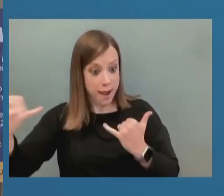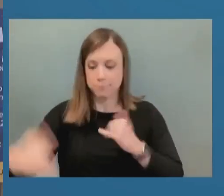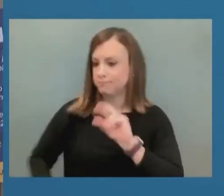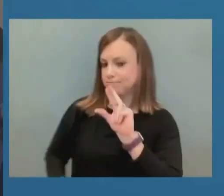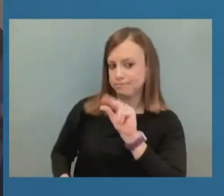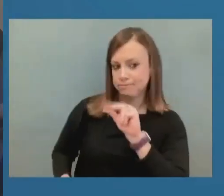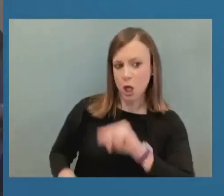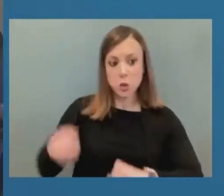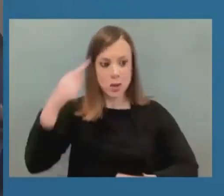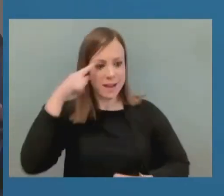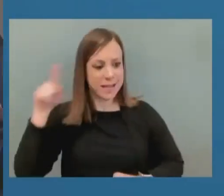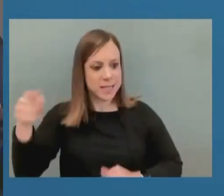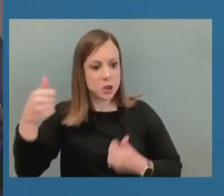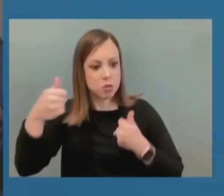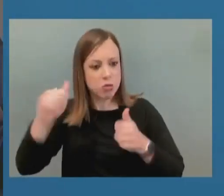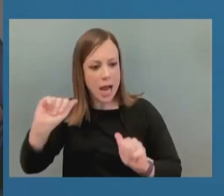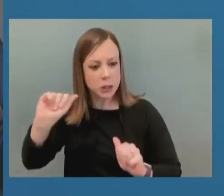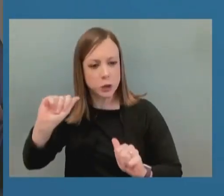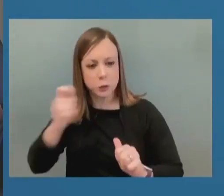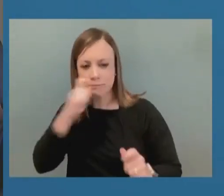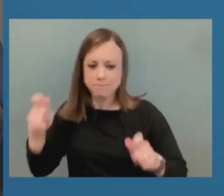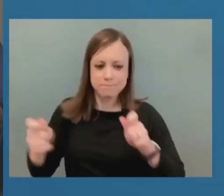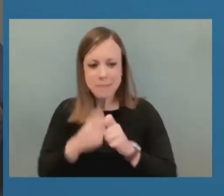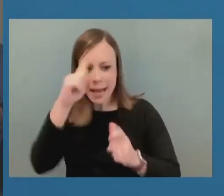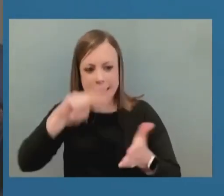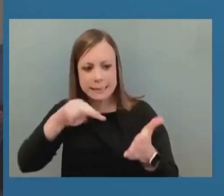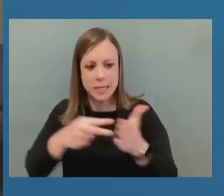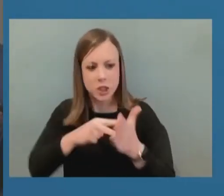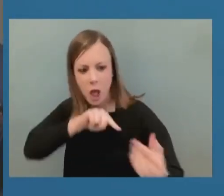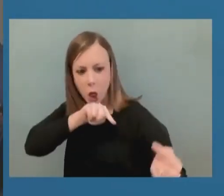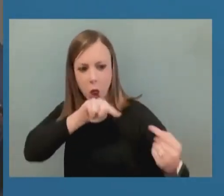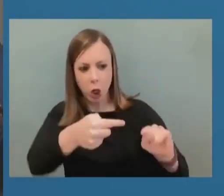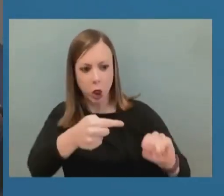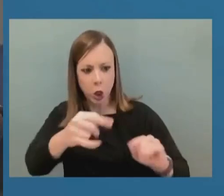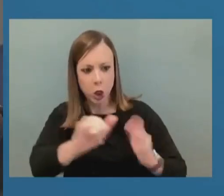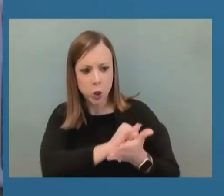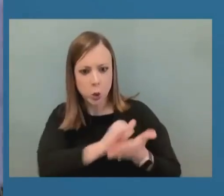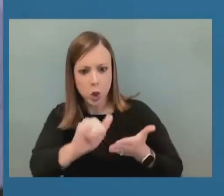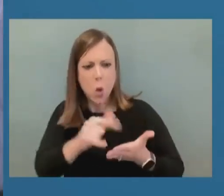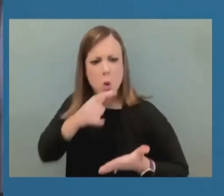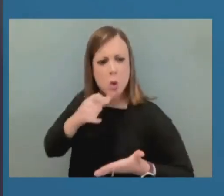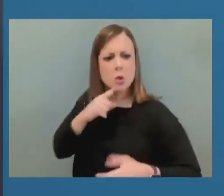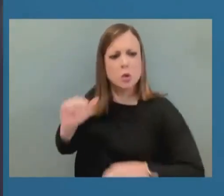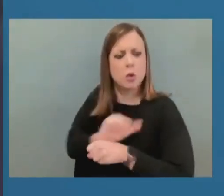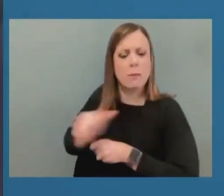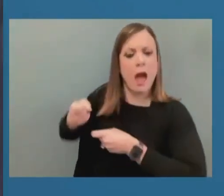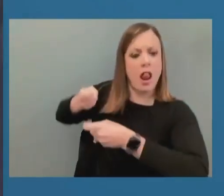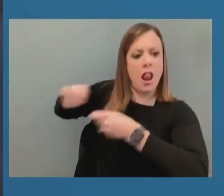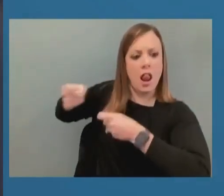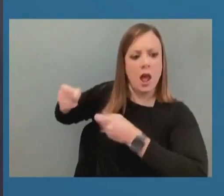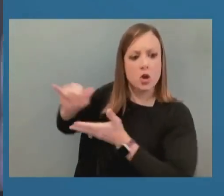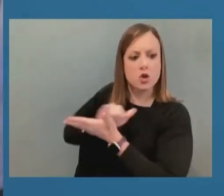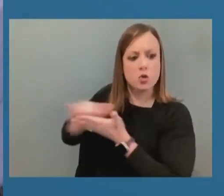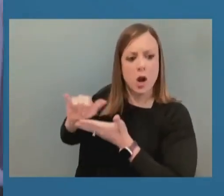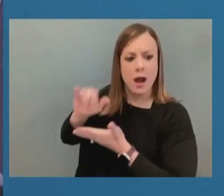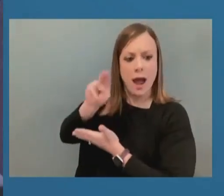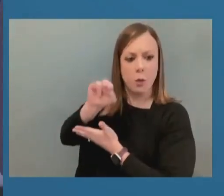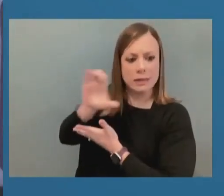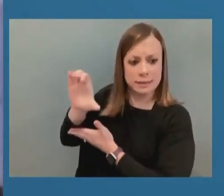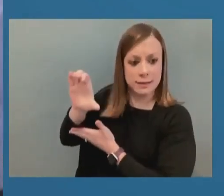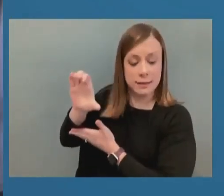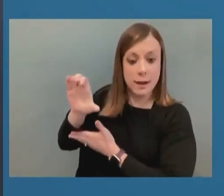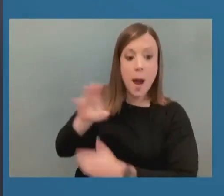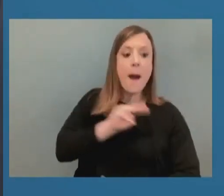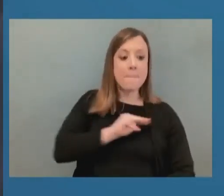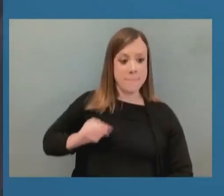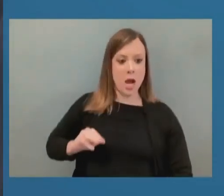York City? And who is really in charge of New York City's government right now? Mayor Adams is the elected mayor of New York City. I'm the governor of New York.